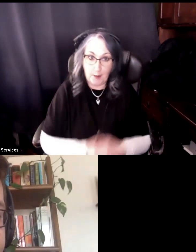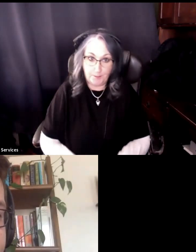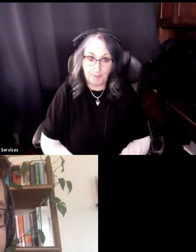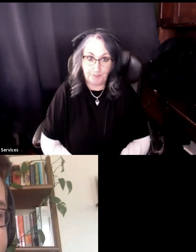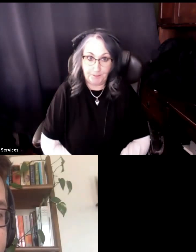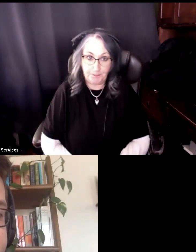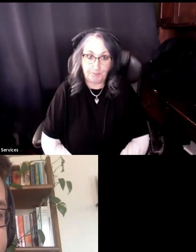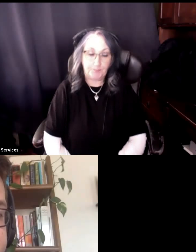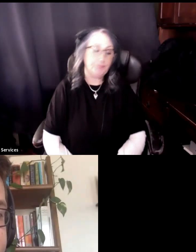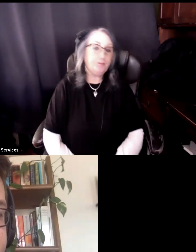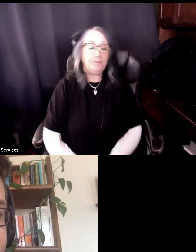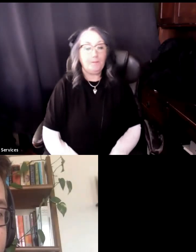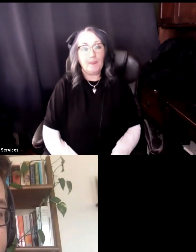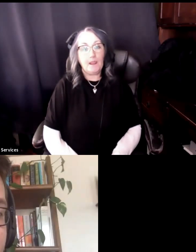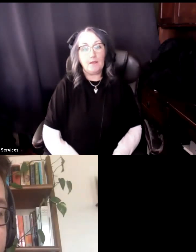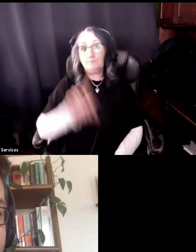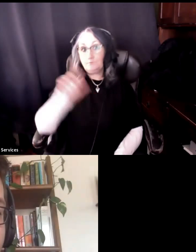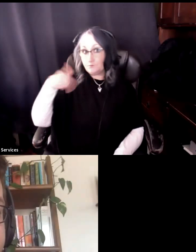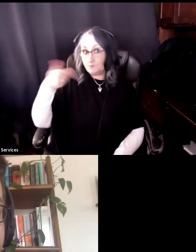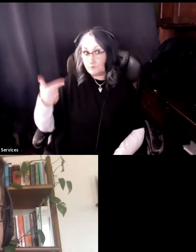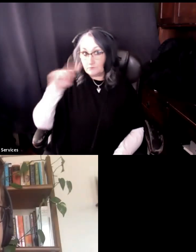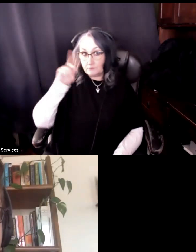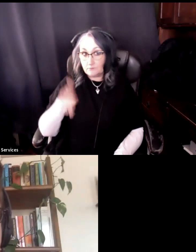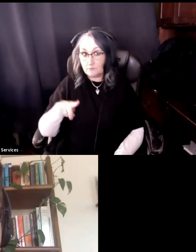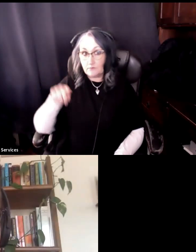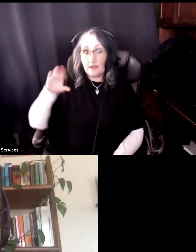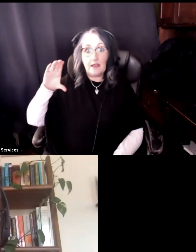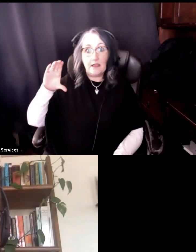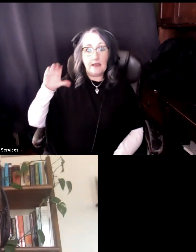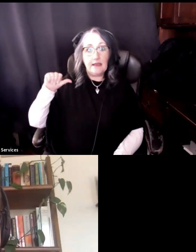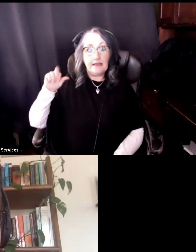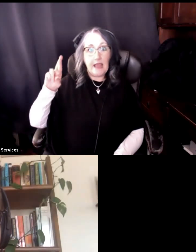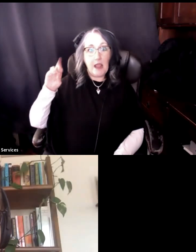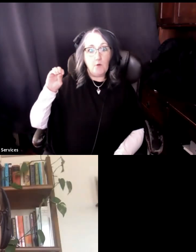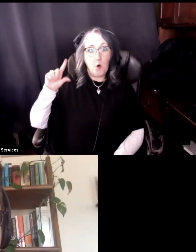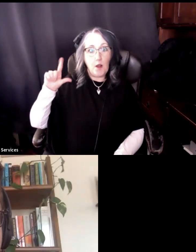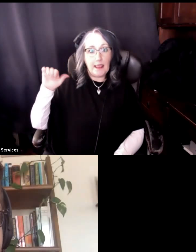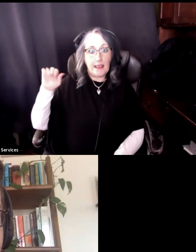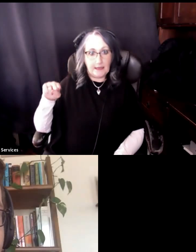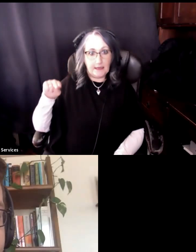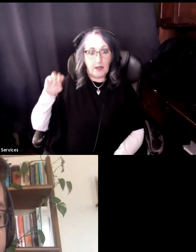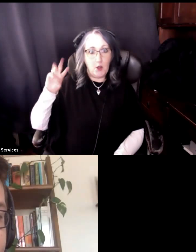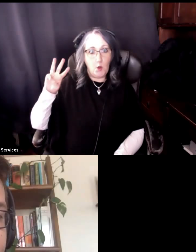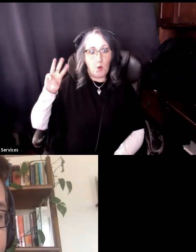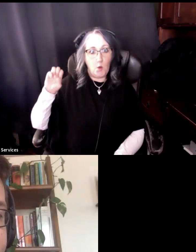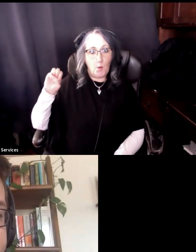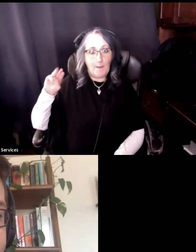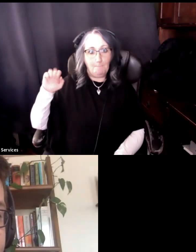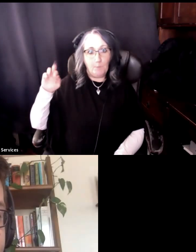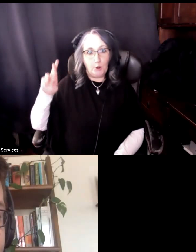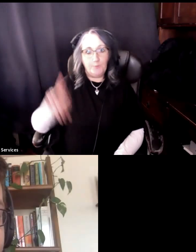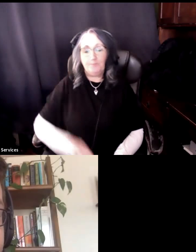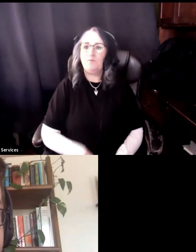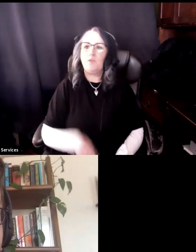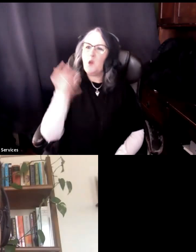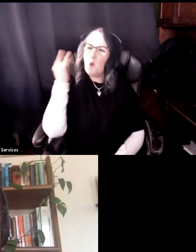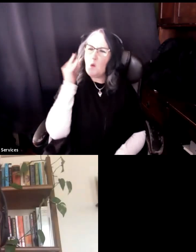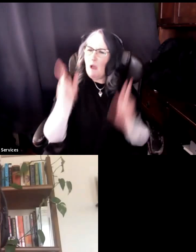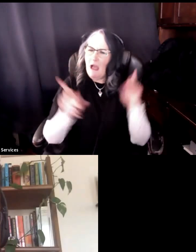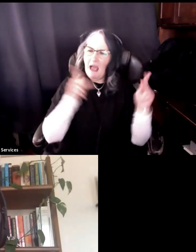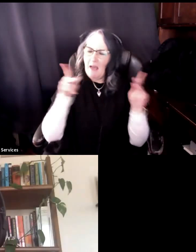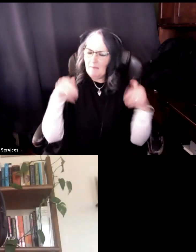Okay. The next question is from Carolyn Wember. The question is, why weren't younger people with disabilities who depend